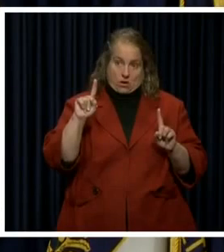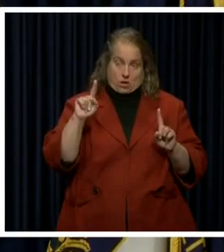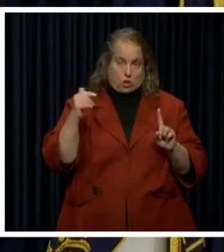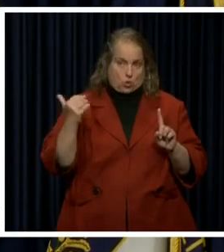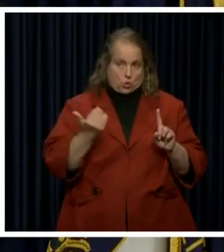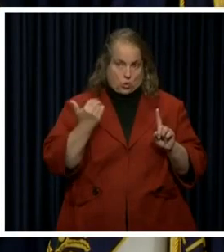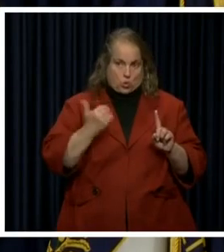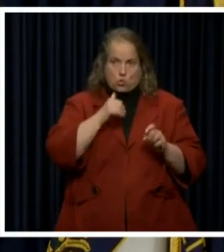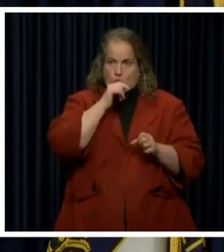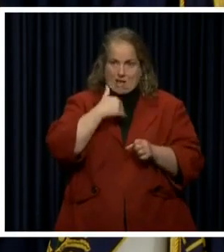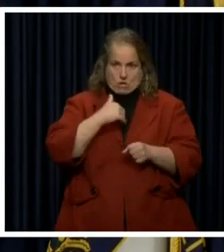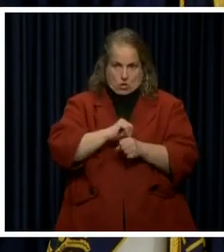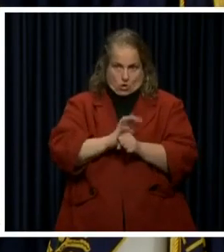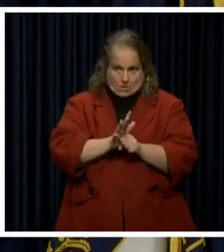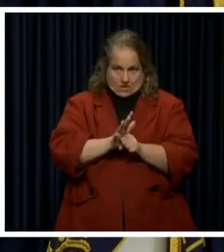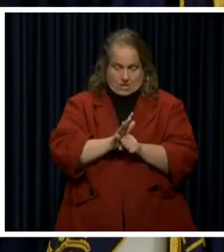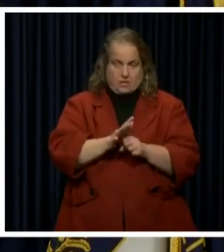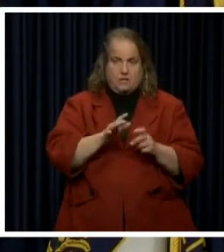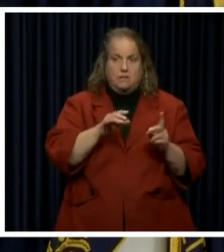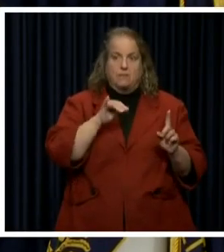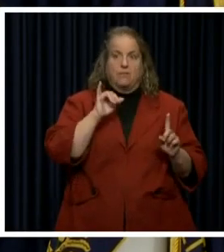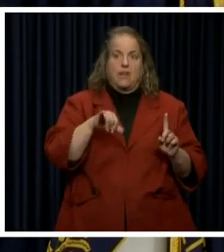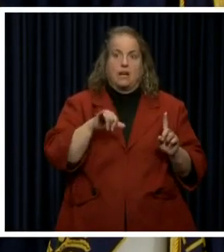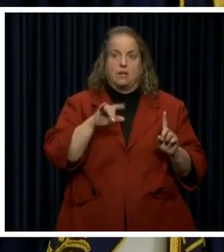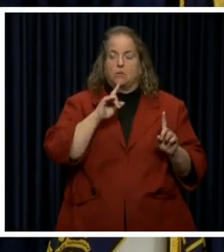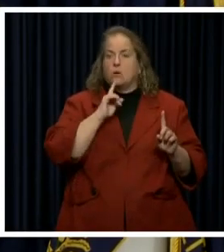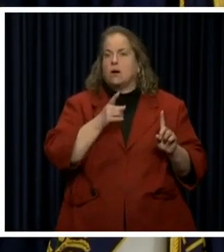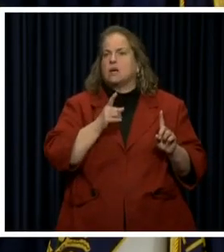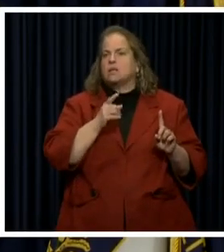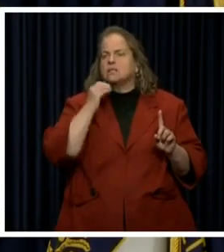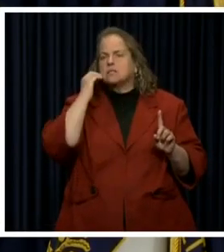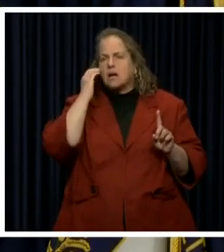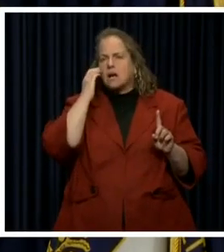new cases, and that was